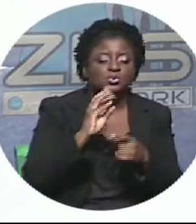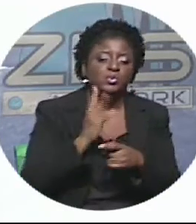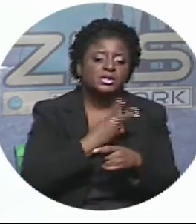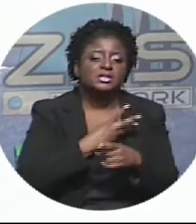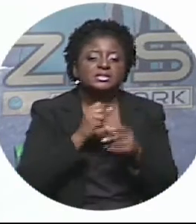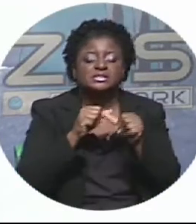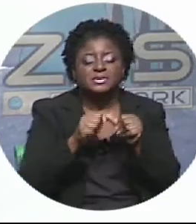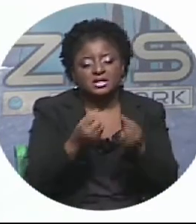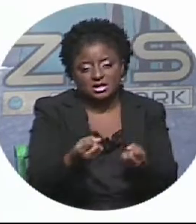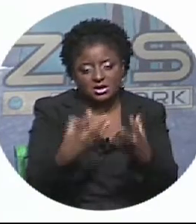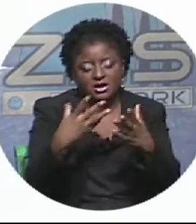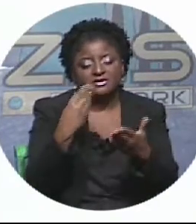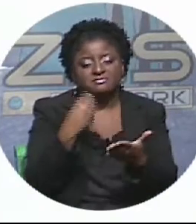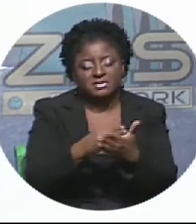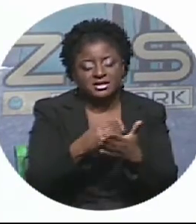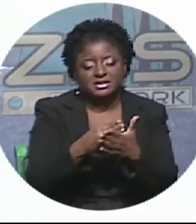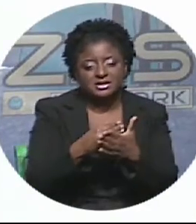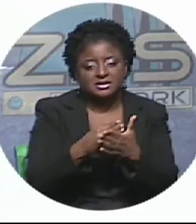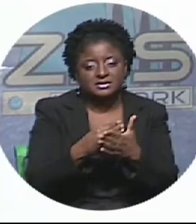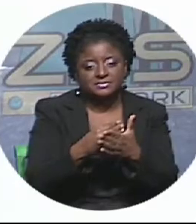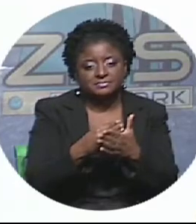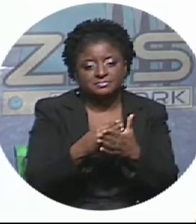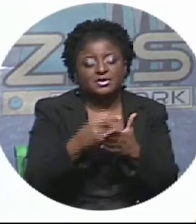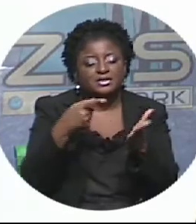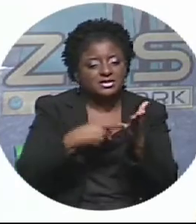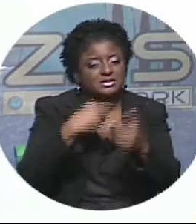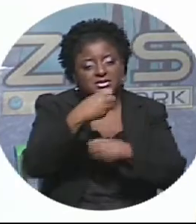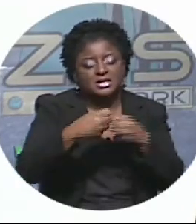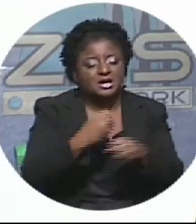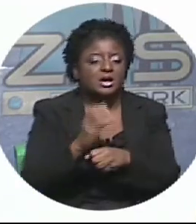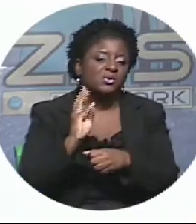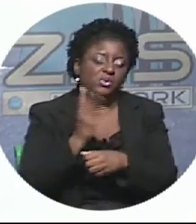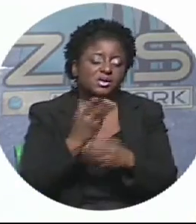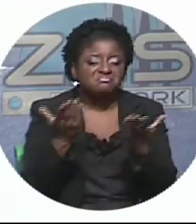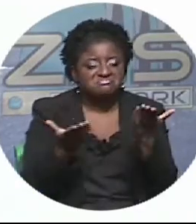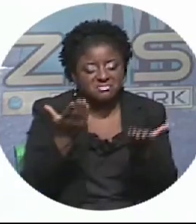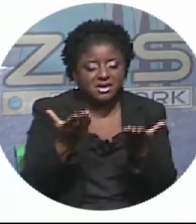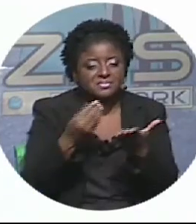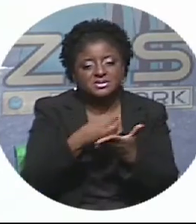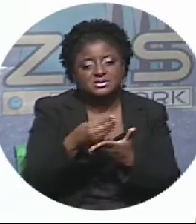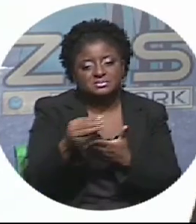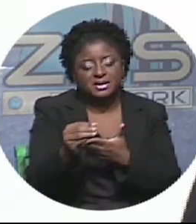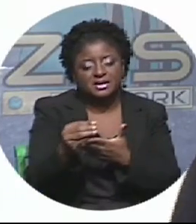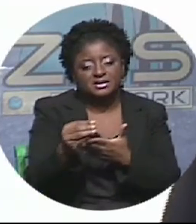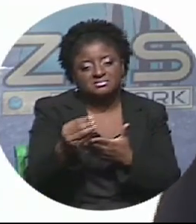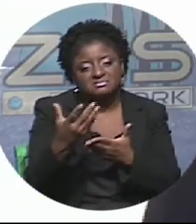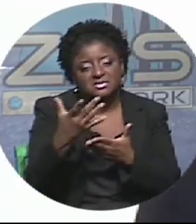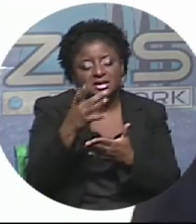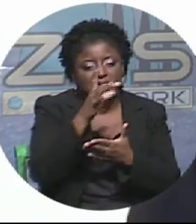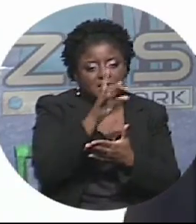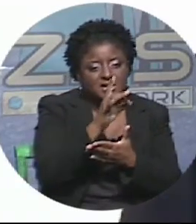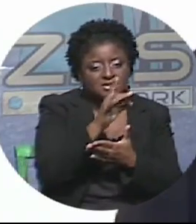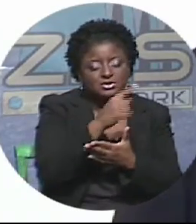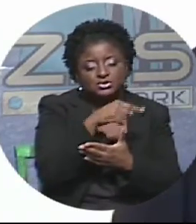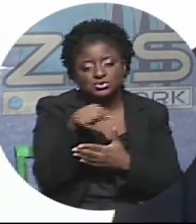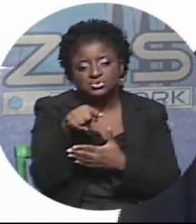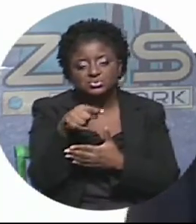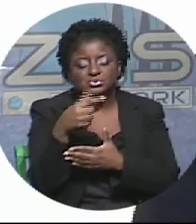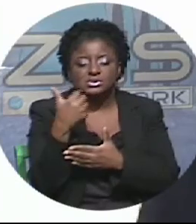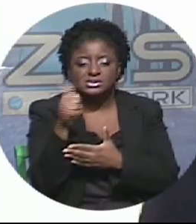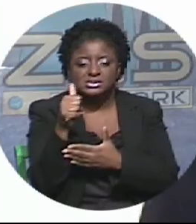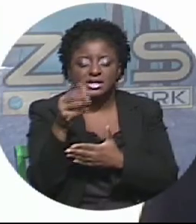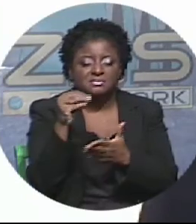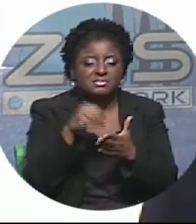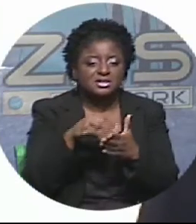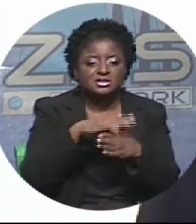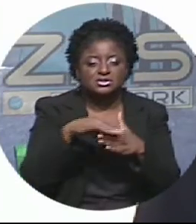get them to this state. And this year we're probably going to spend somewhere from $8 to $10 million throughout the country again. And